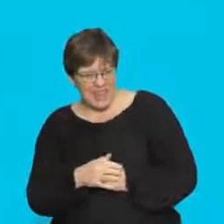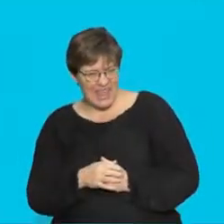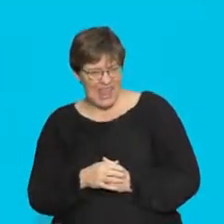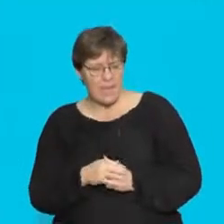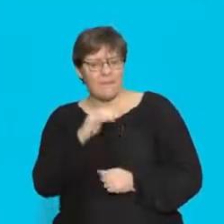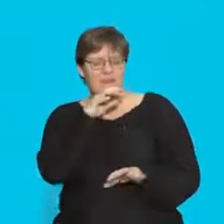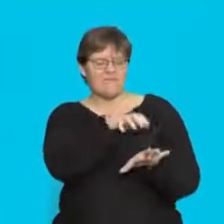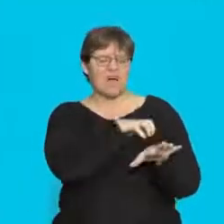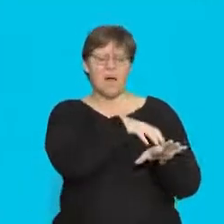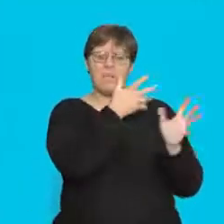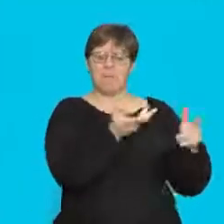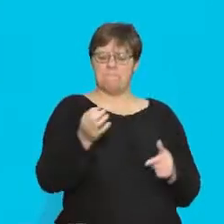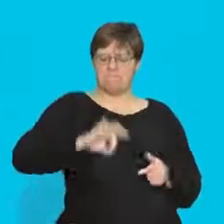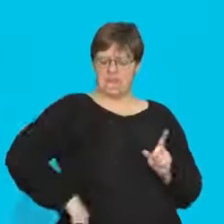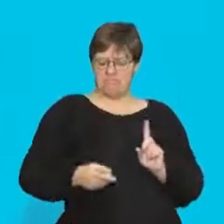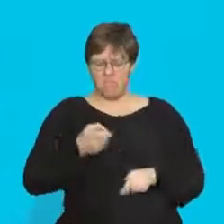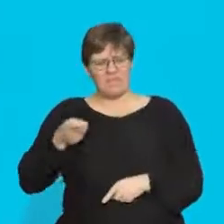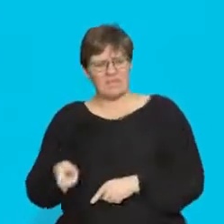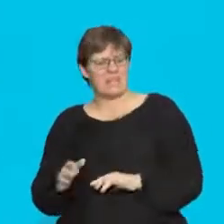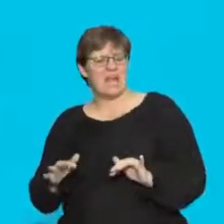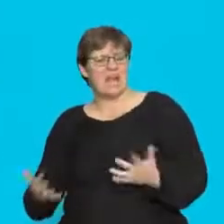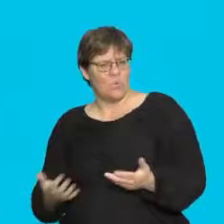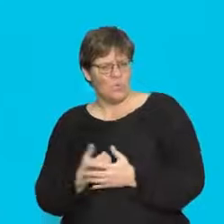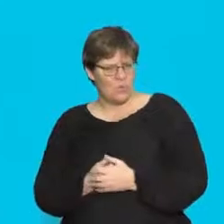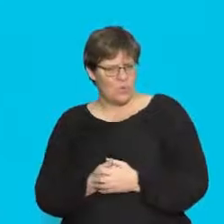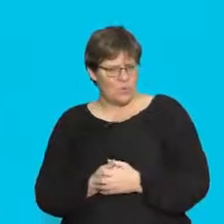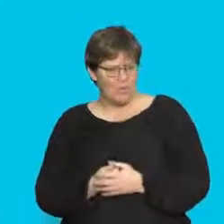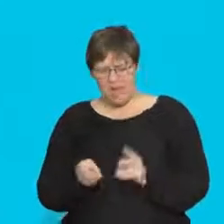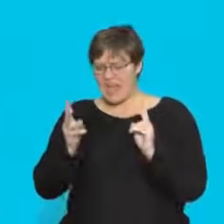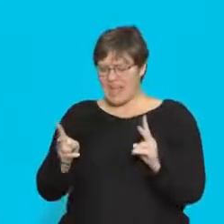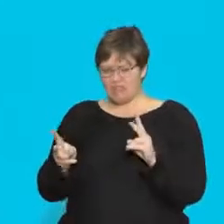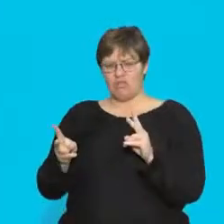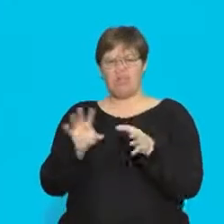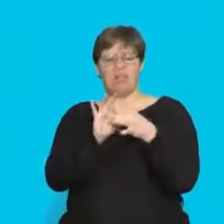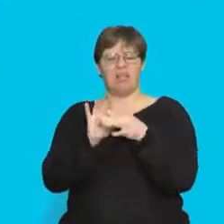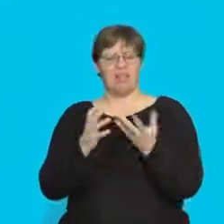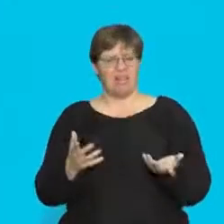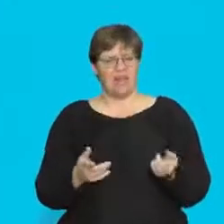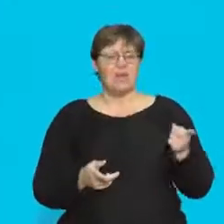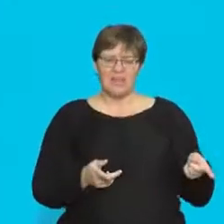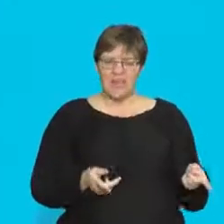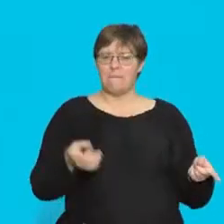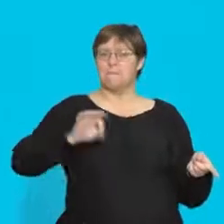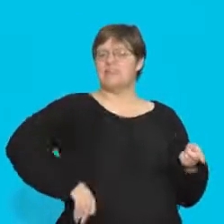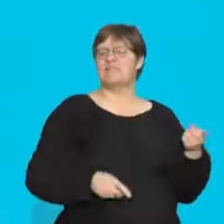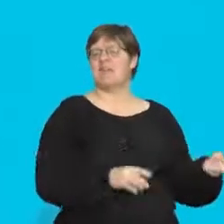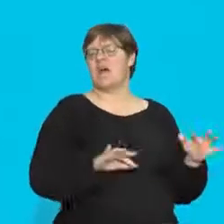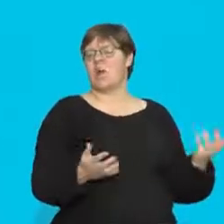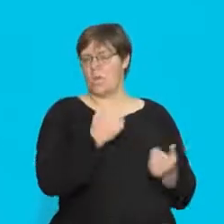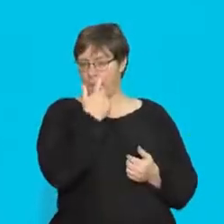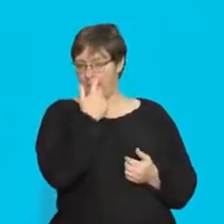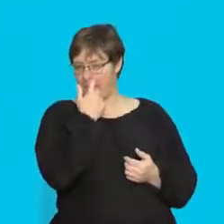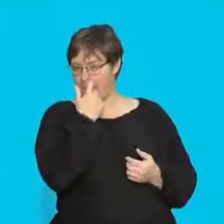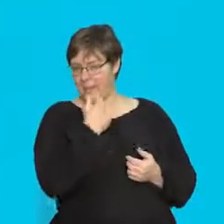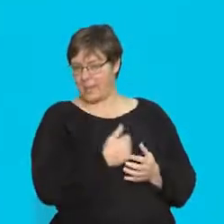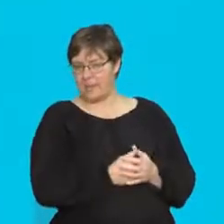the snowshoe hare. How could a farmer exploit this natural kind of relationship that might be